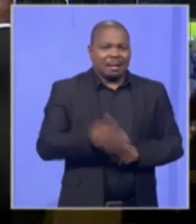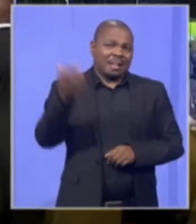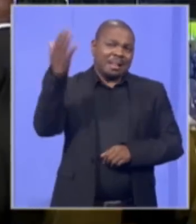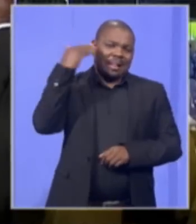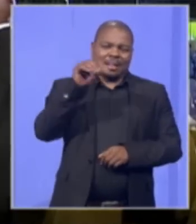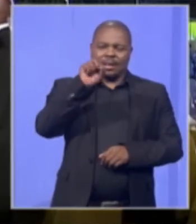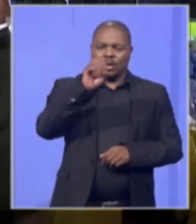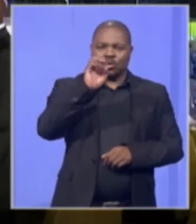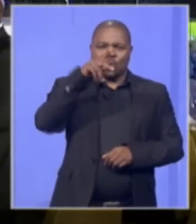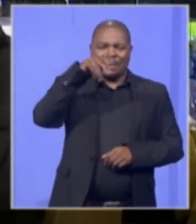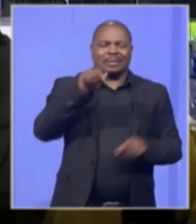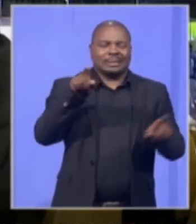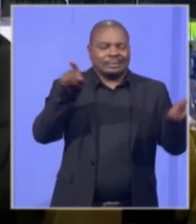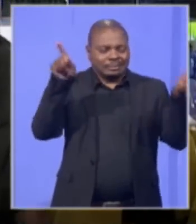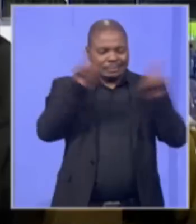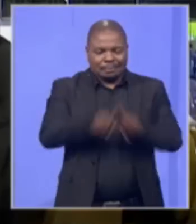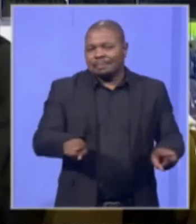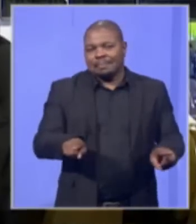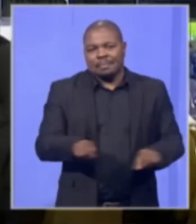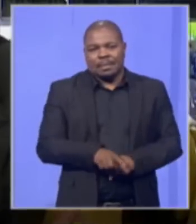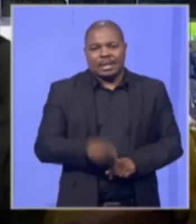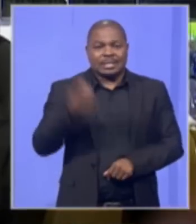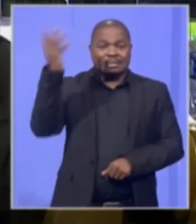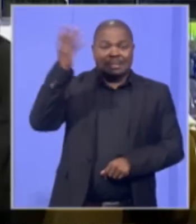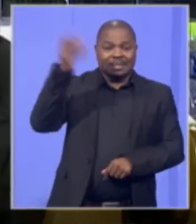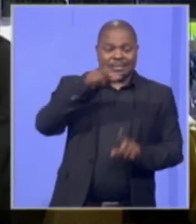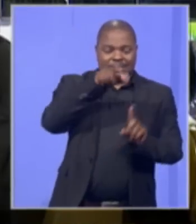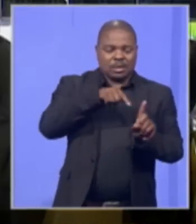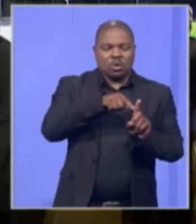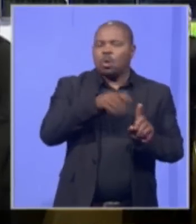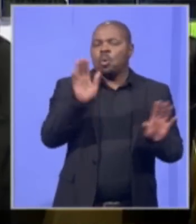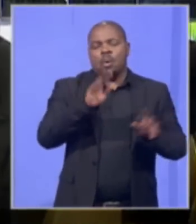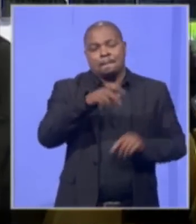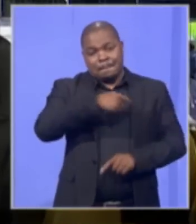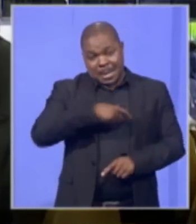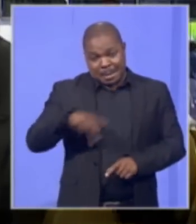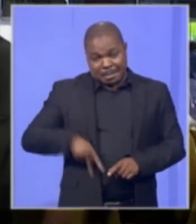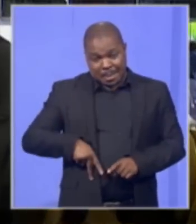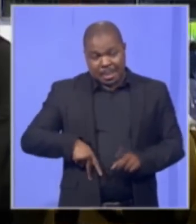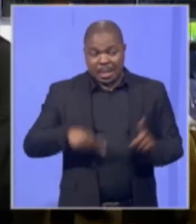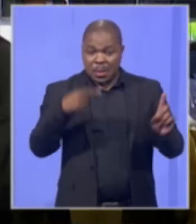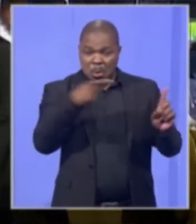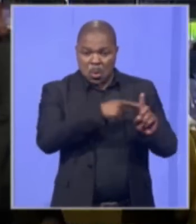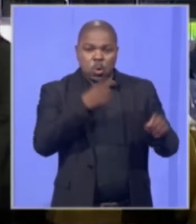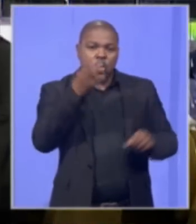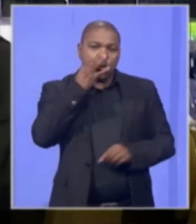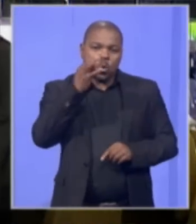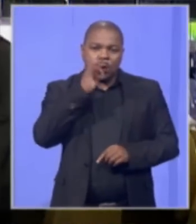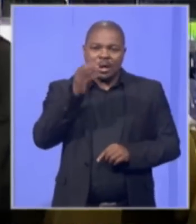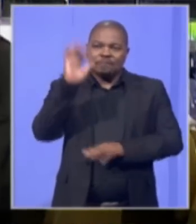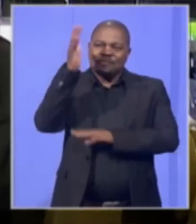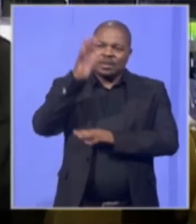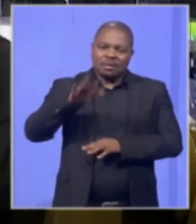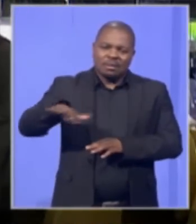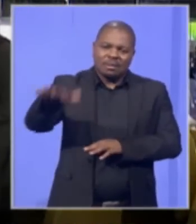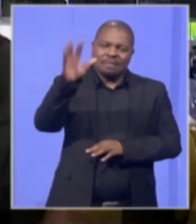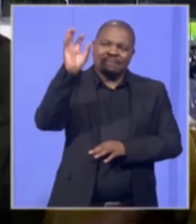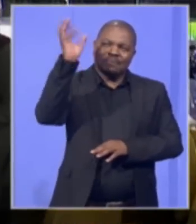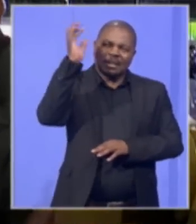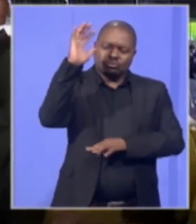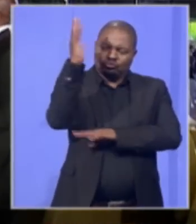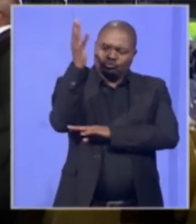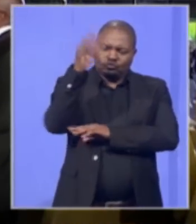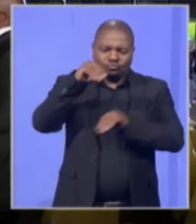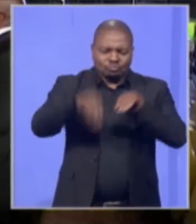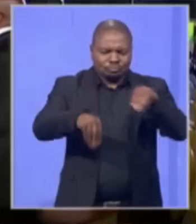e fitileng. Re utlwa speaker re utlwa premier bua ka o jala difate ka ra Freistata kaofela. Re